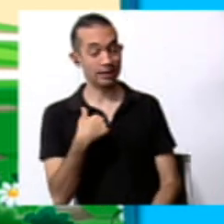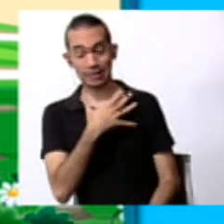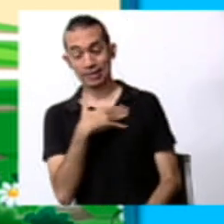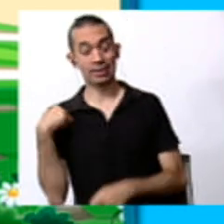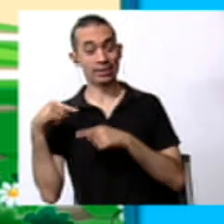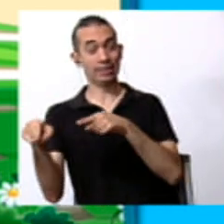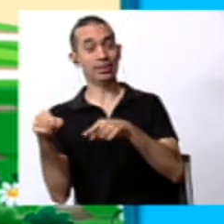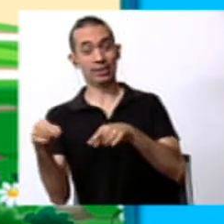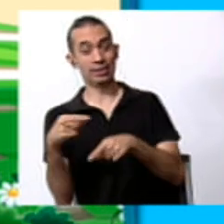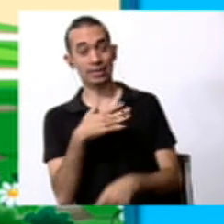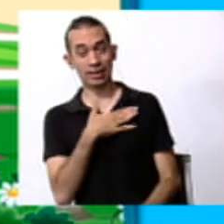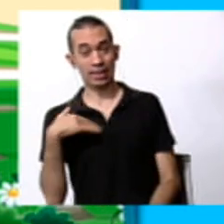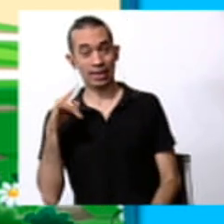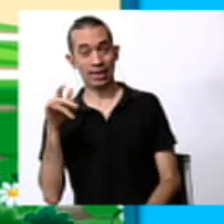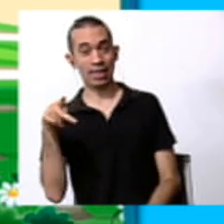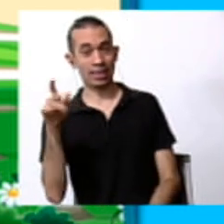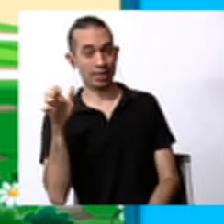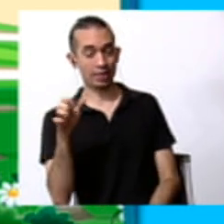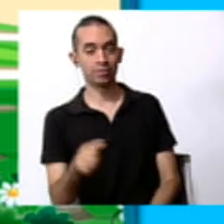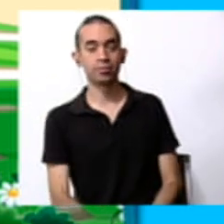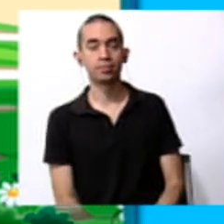animals.